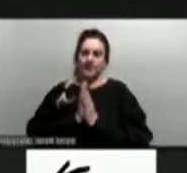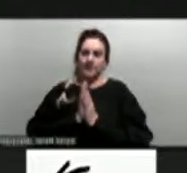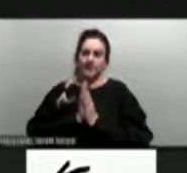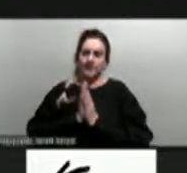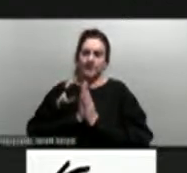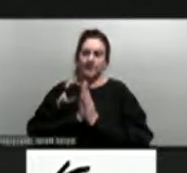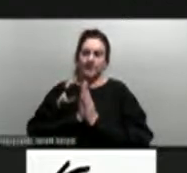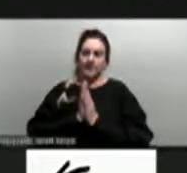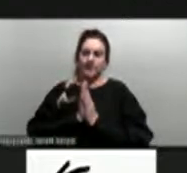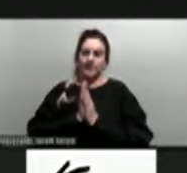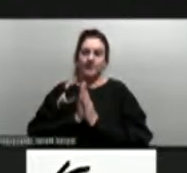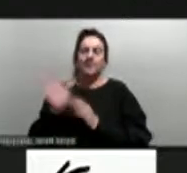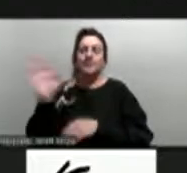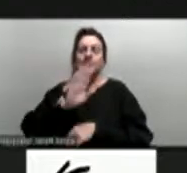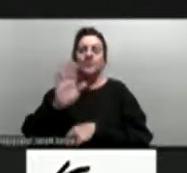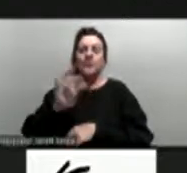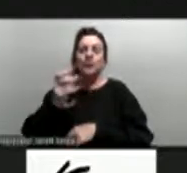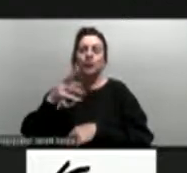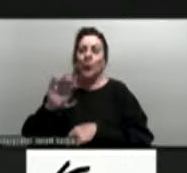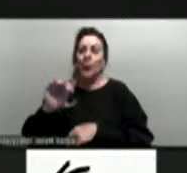You're muted, John.